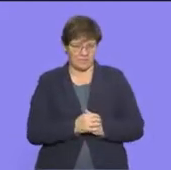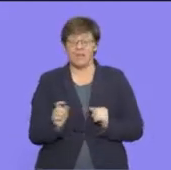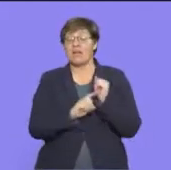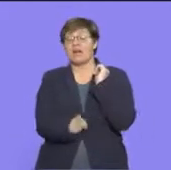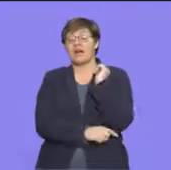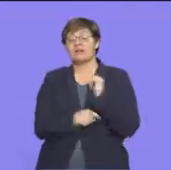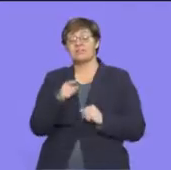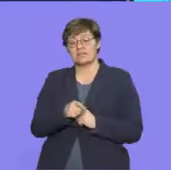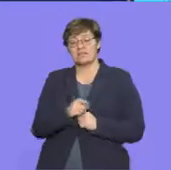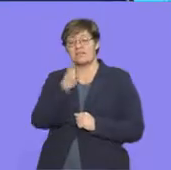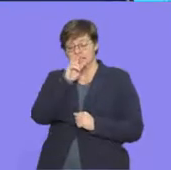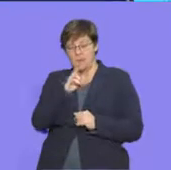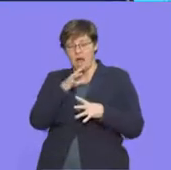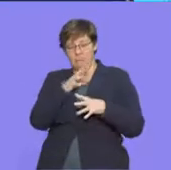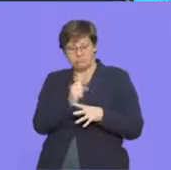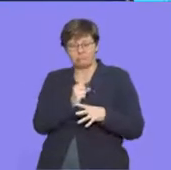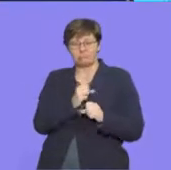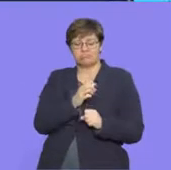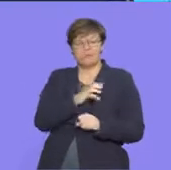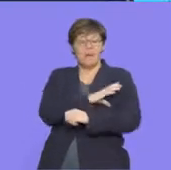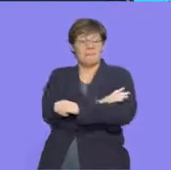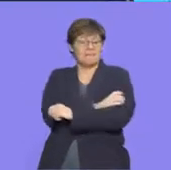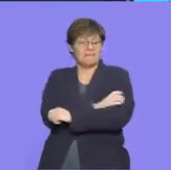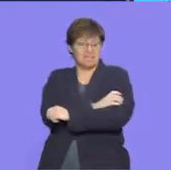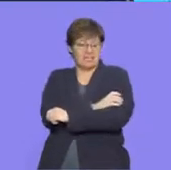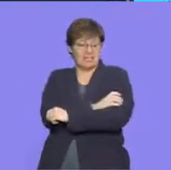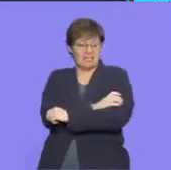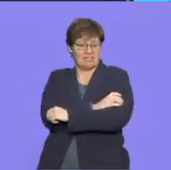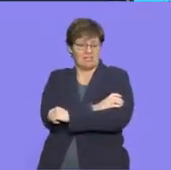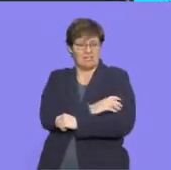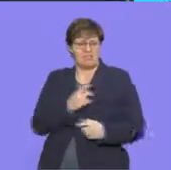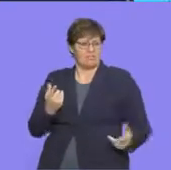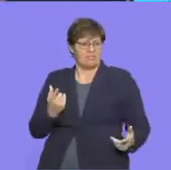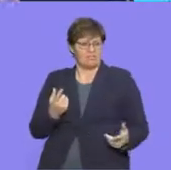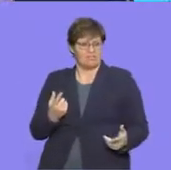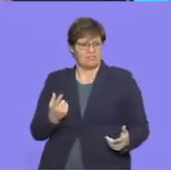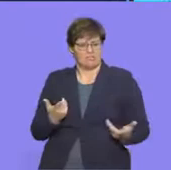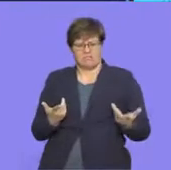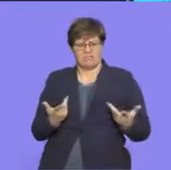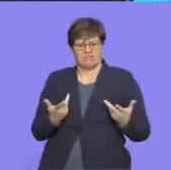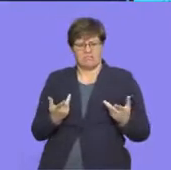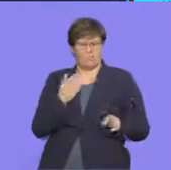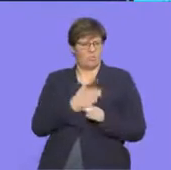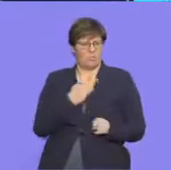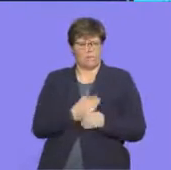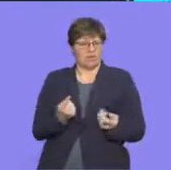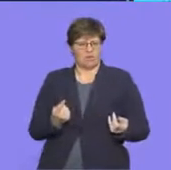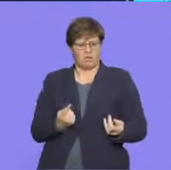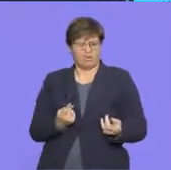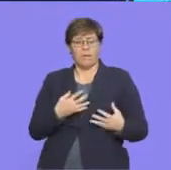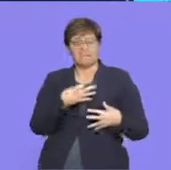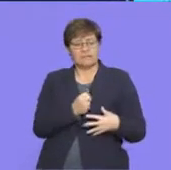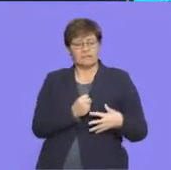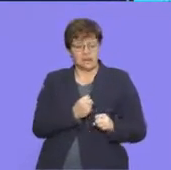heart pumps. Muscle can't just pump, right? Can't just do work. Muscle needs to